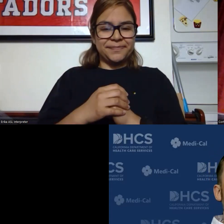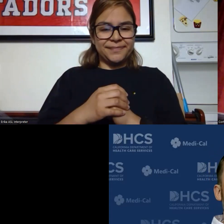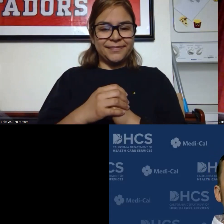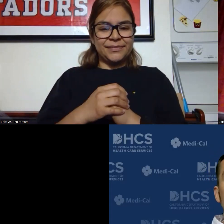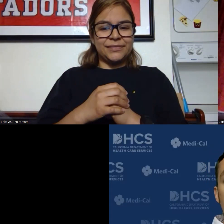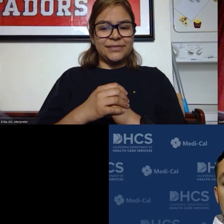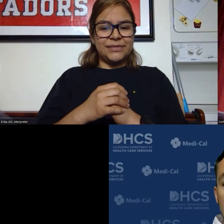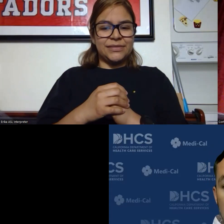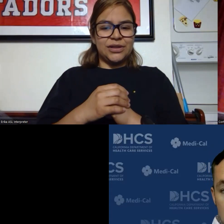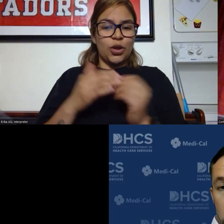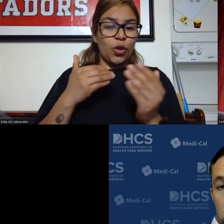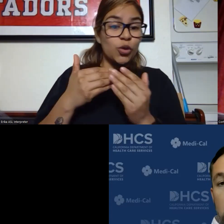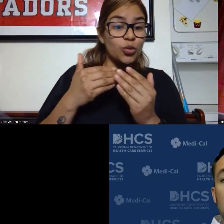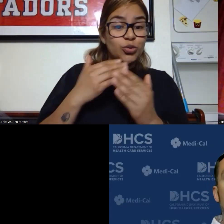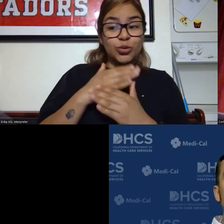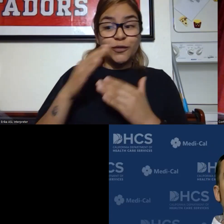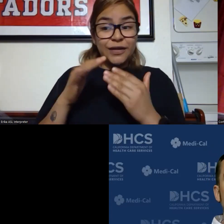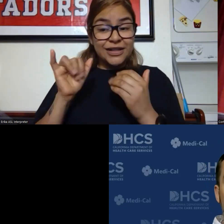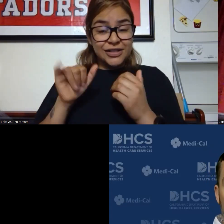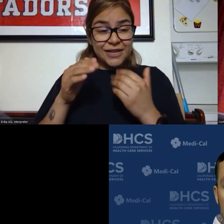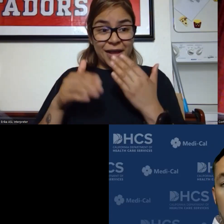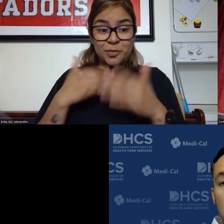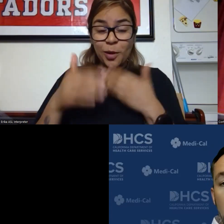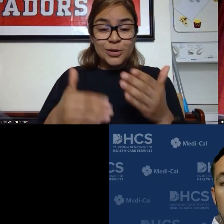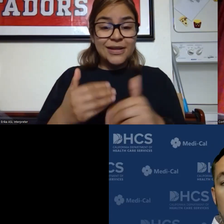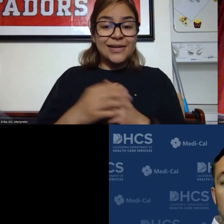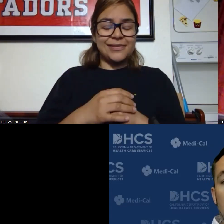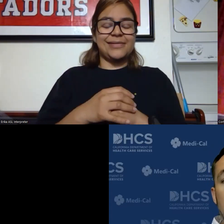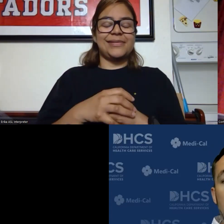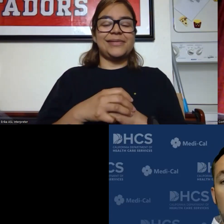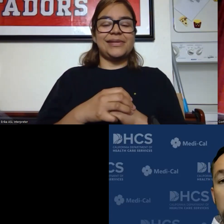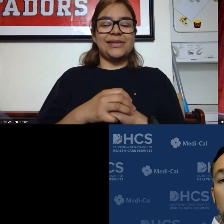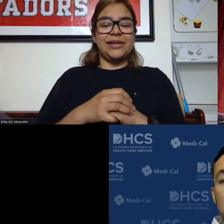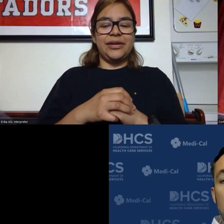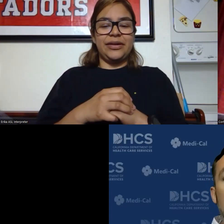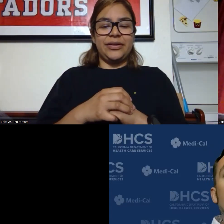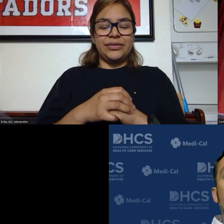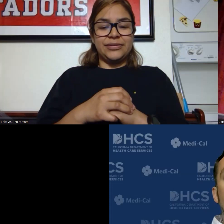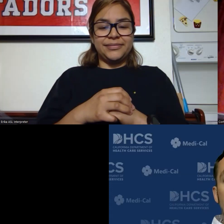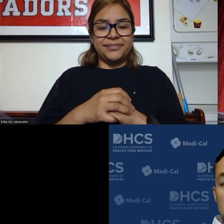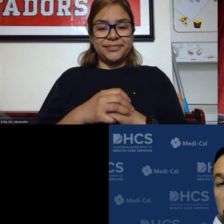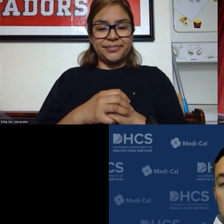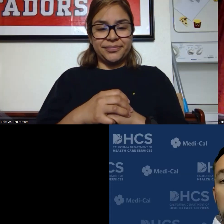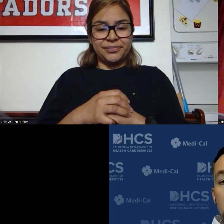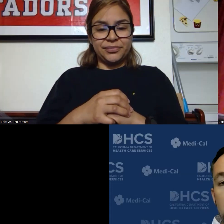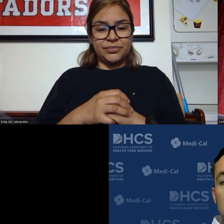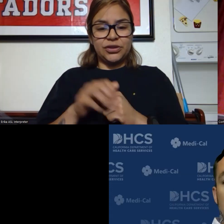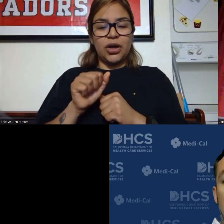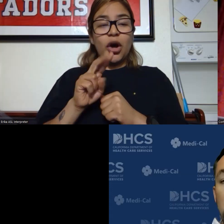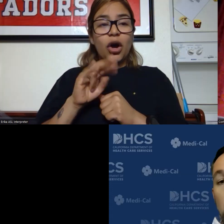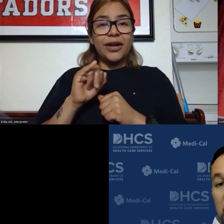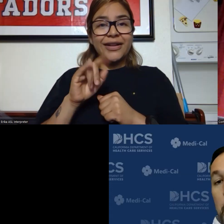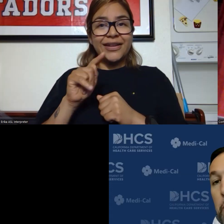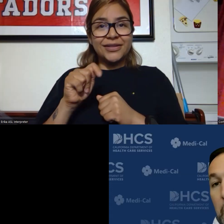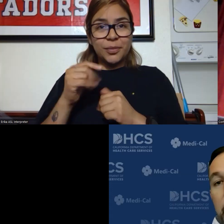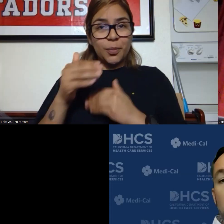finalized, the heightened scrutiny process, the ongoing audit process, and work that we're doing to ensure that providers are